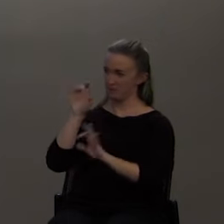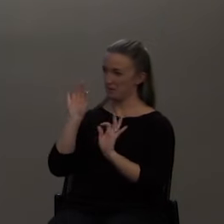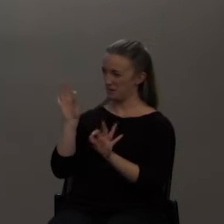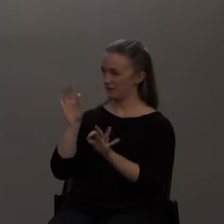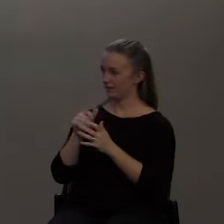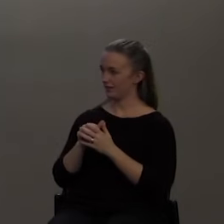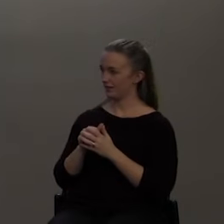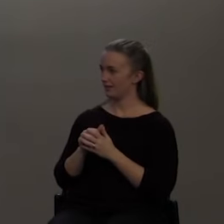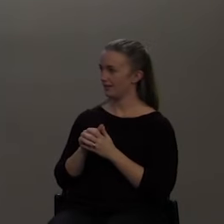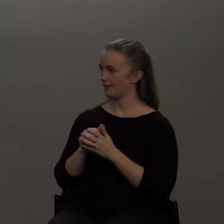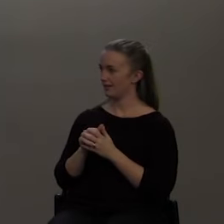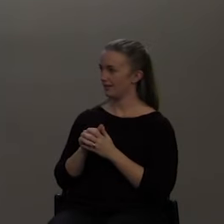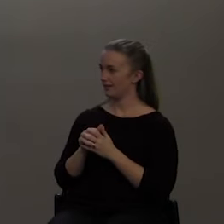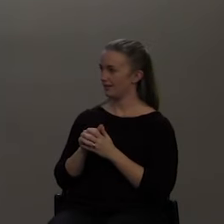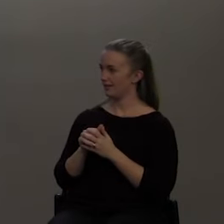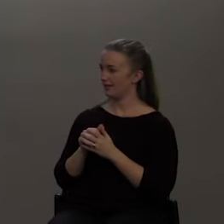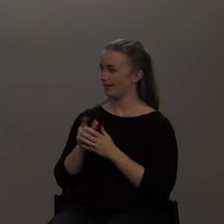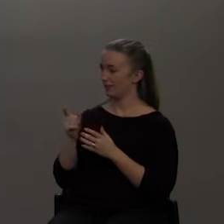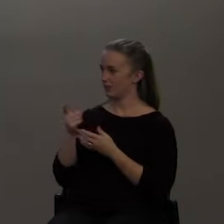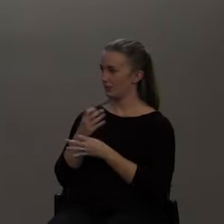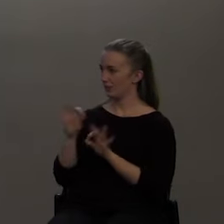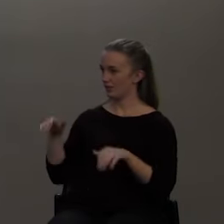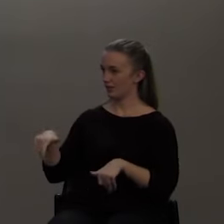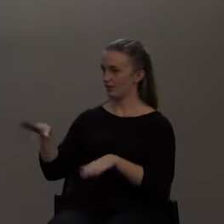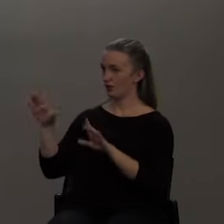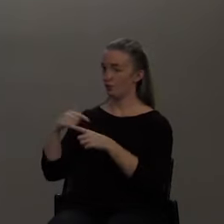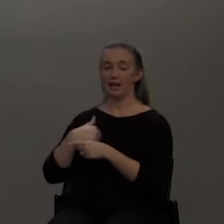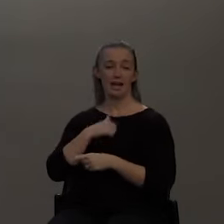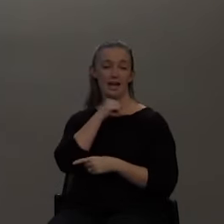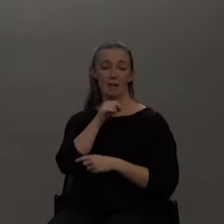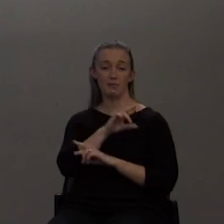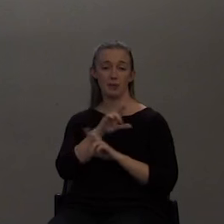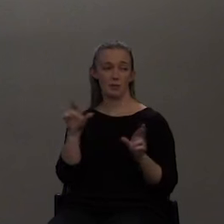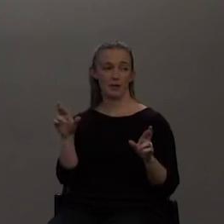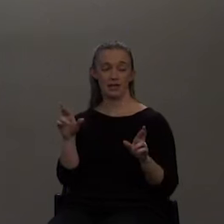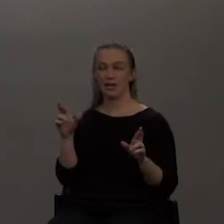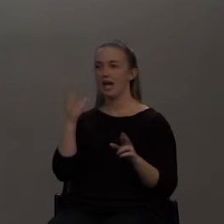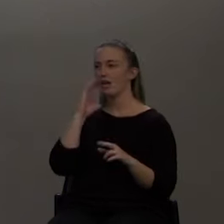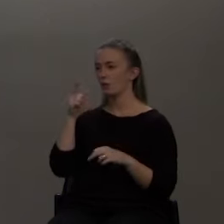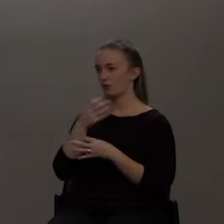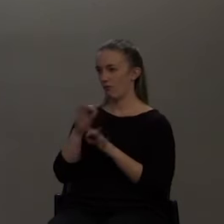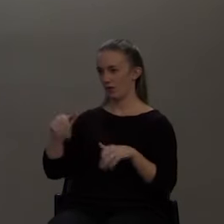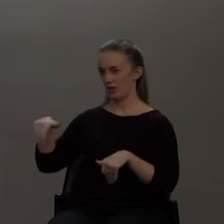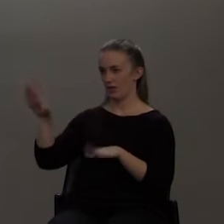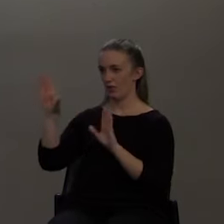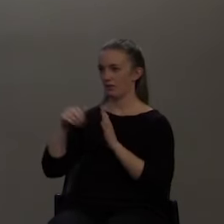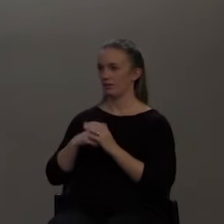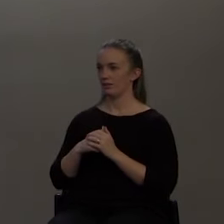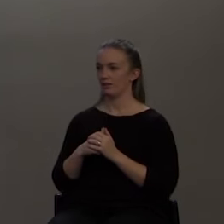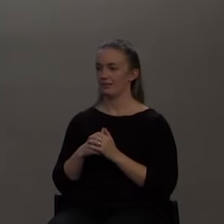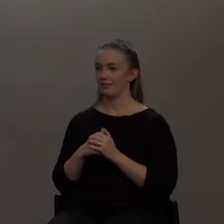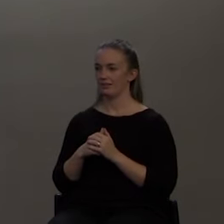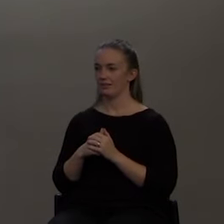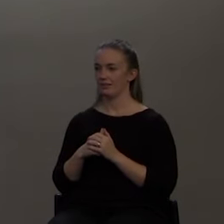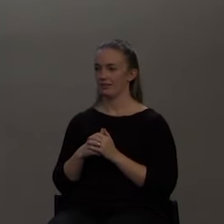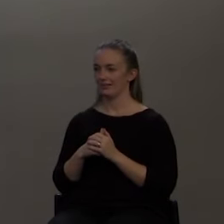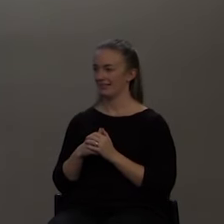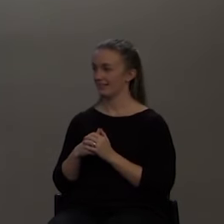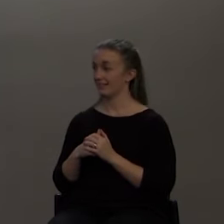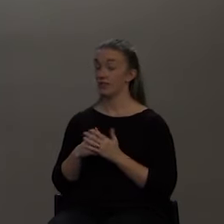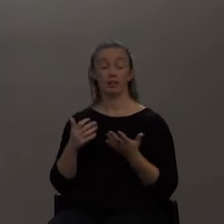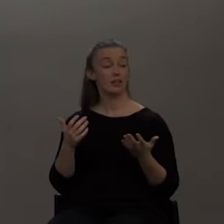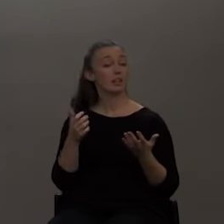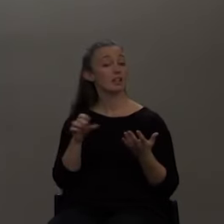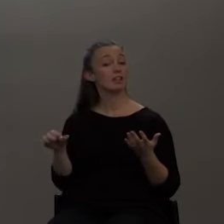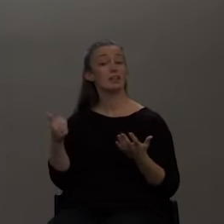good. You're free to go. I'm not ready. I'm just going to go. Yeah, I know. You're free to go. So with that, are